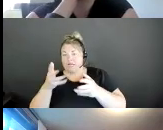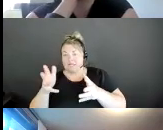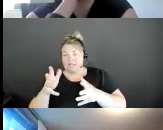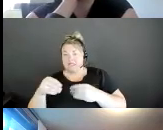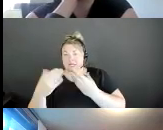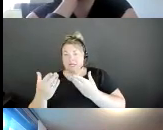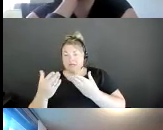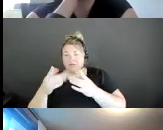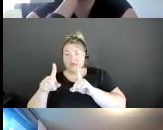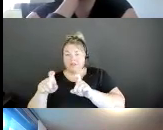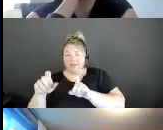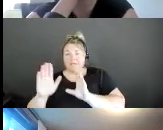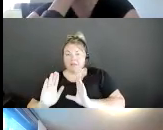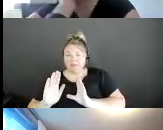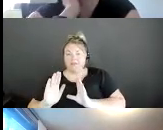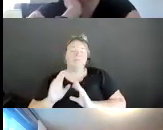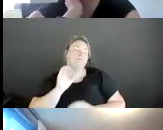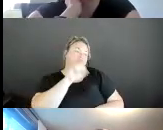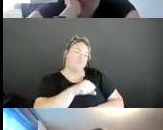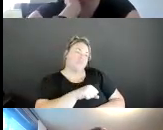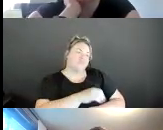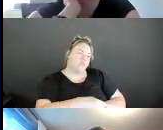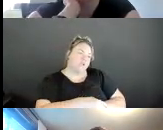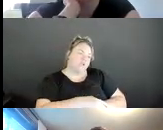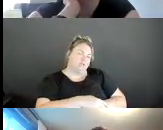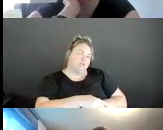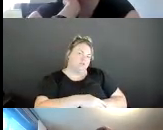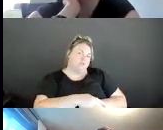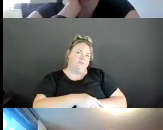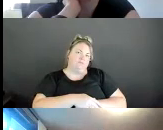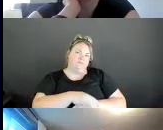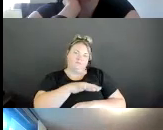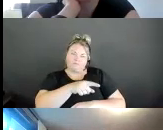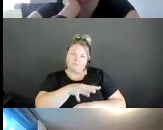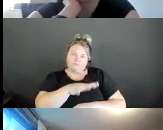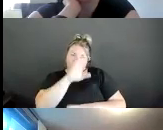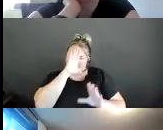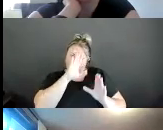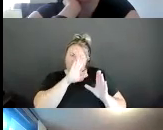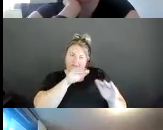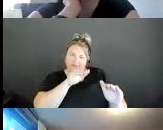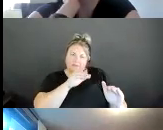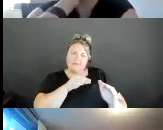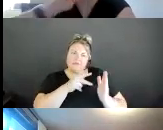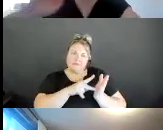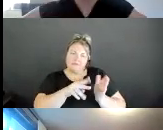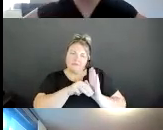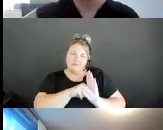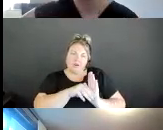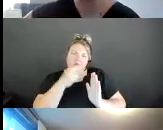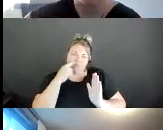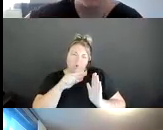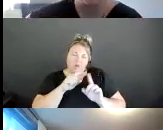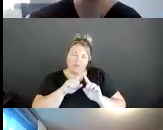question? Yeah, essentially. I mean, you sort of anticipate that the payment model for the